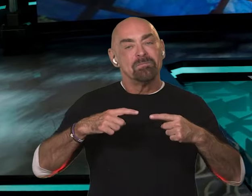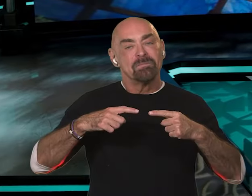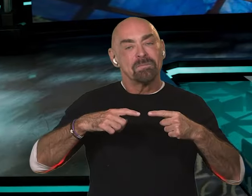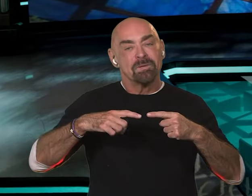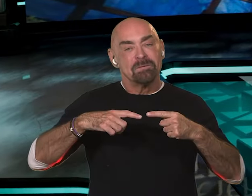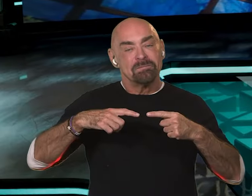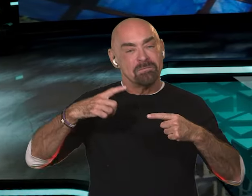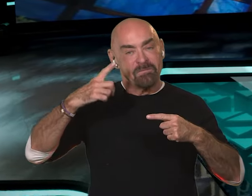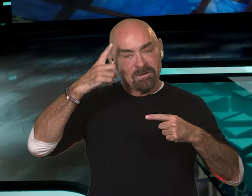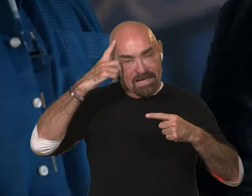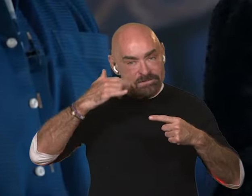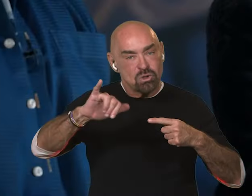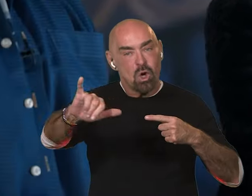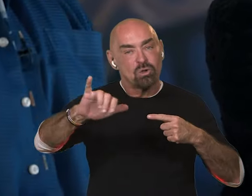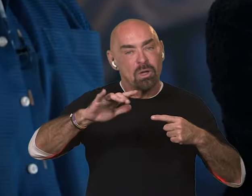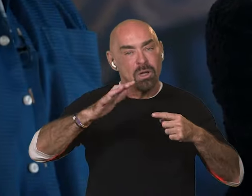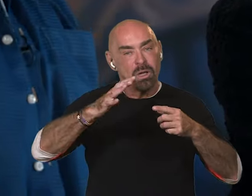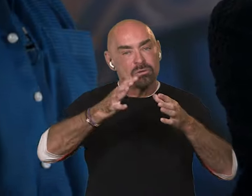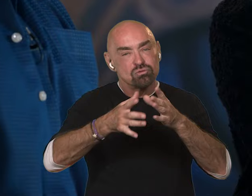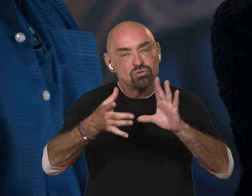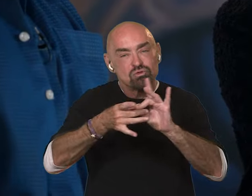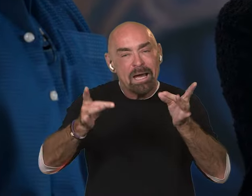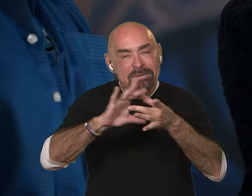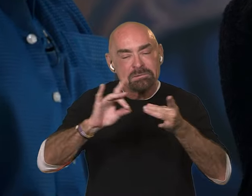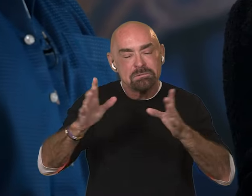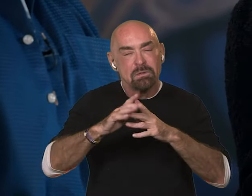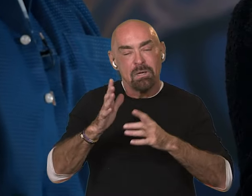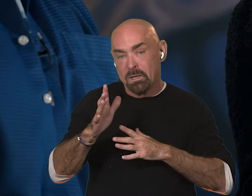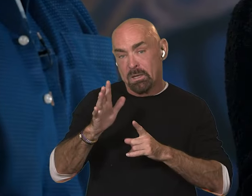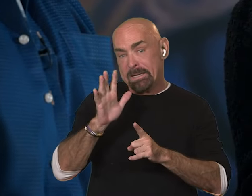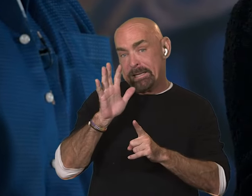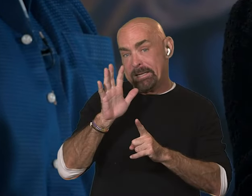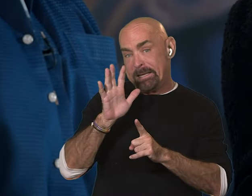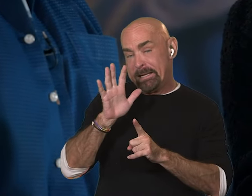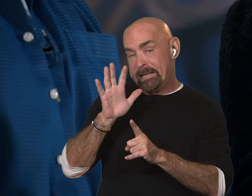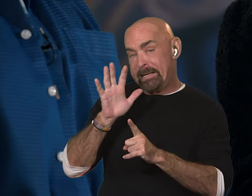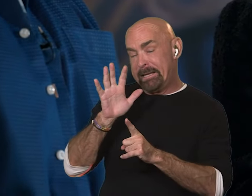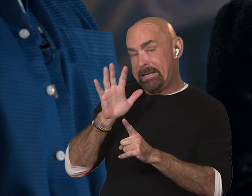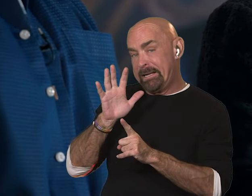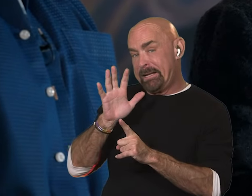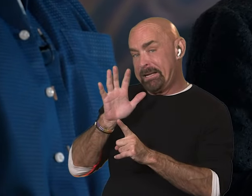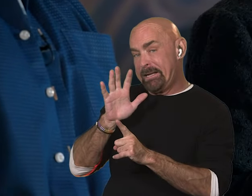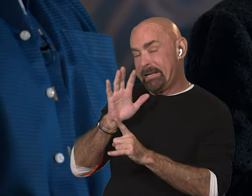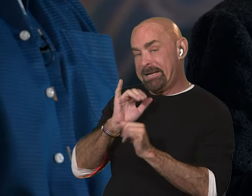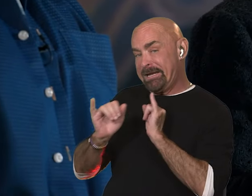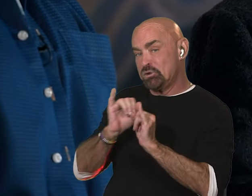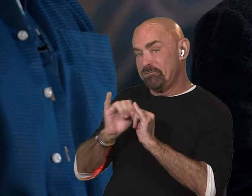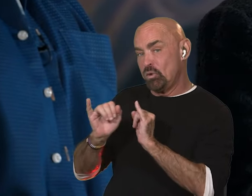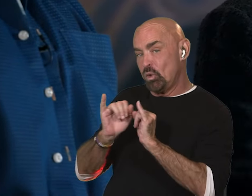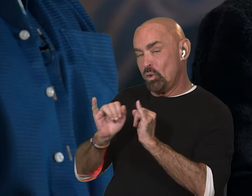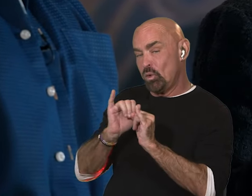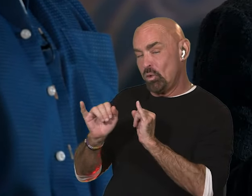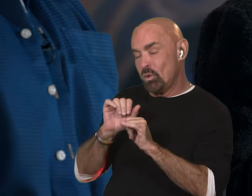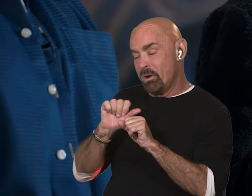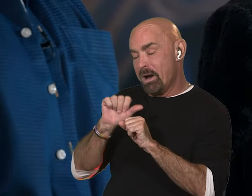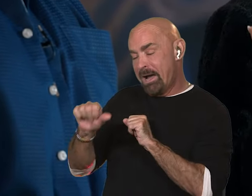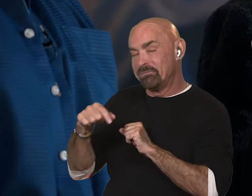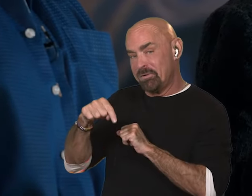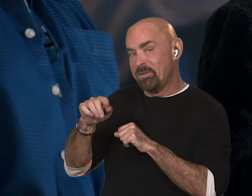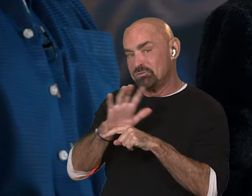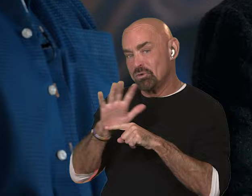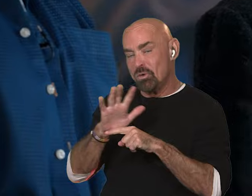Eternal Strands is coming soon, but if you're eager for more, we'll be airing an interview with the developers during our official post-show, the Future Games